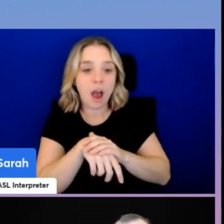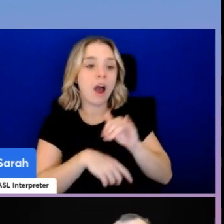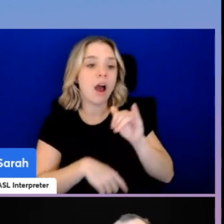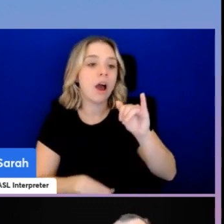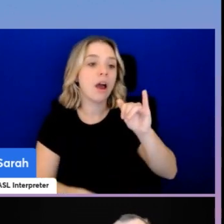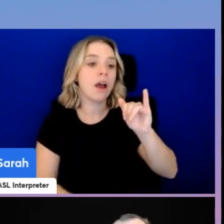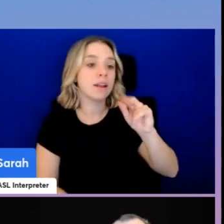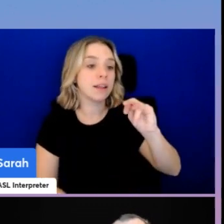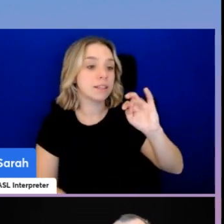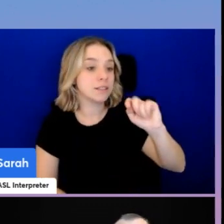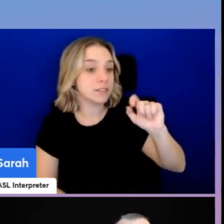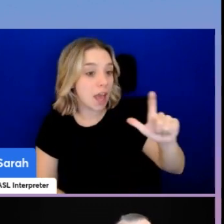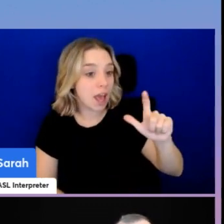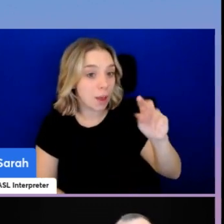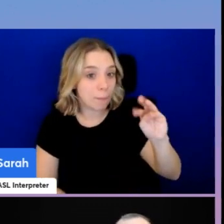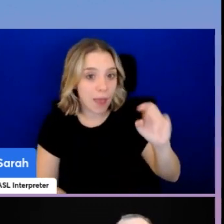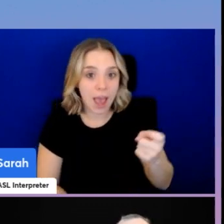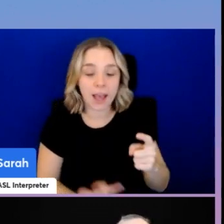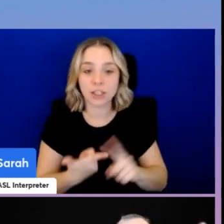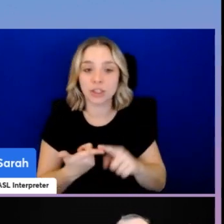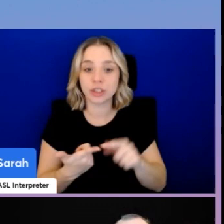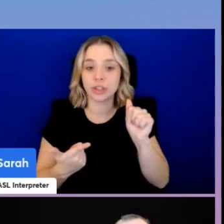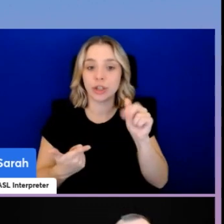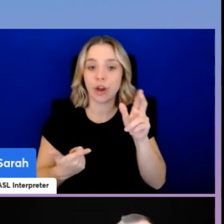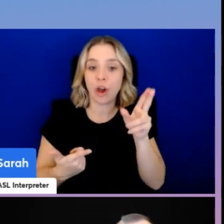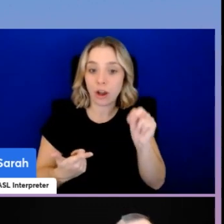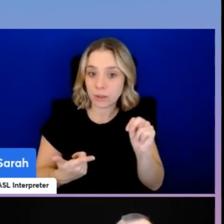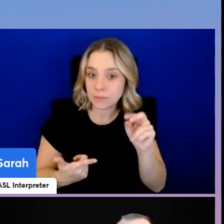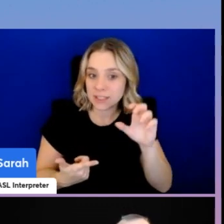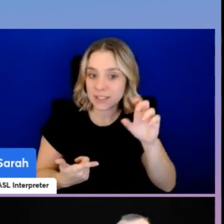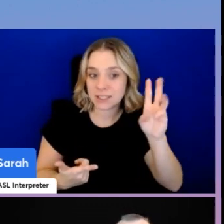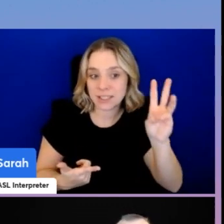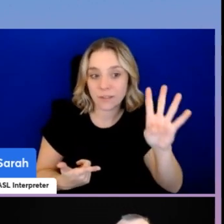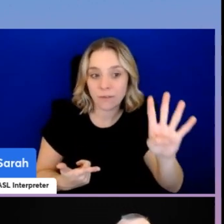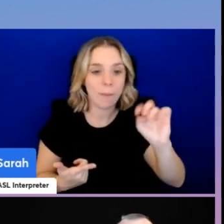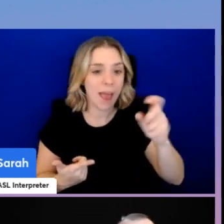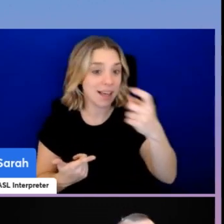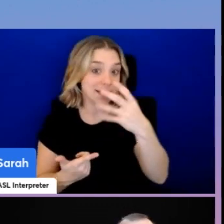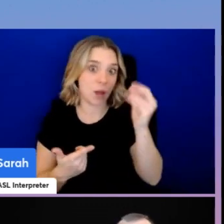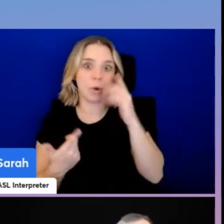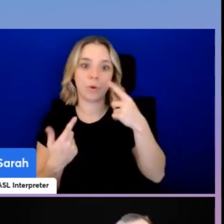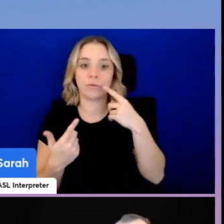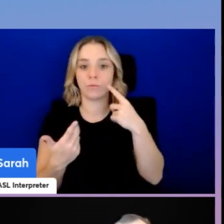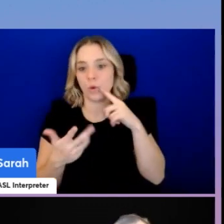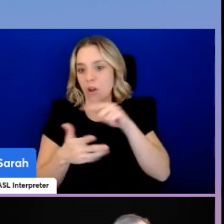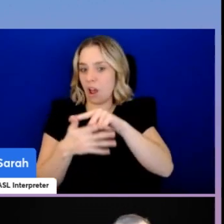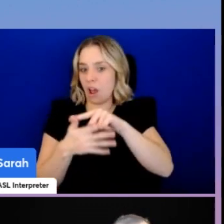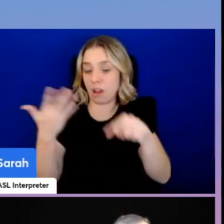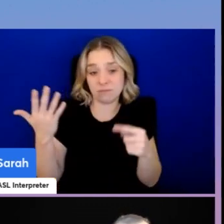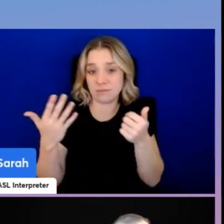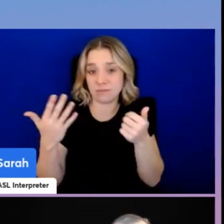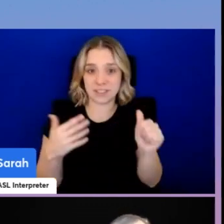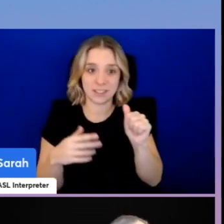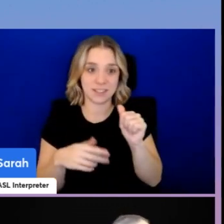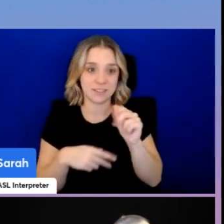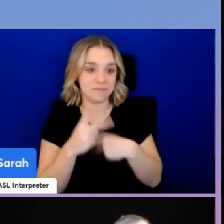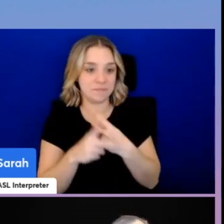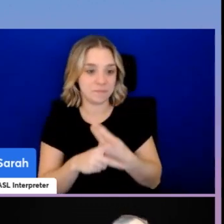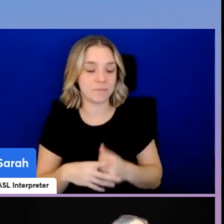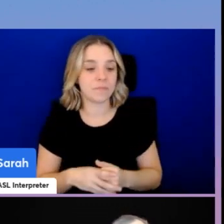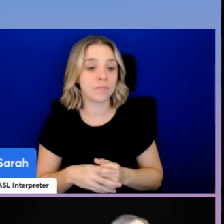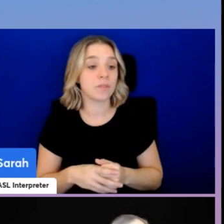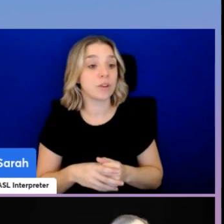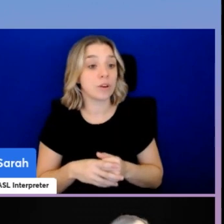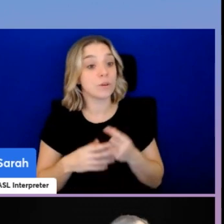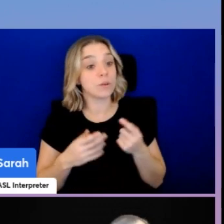on ARM64 Macs, or Windows systems, and even in our build agents. So through